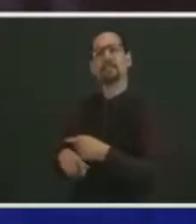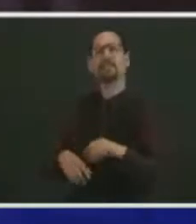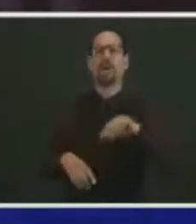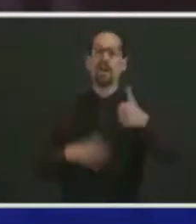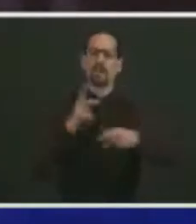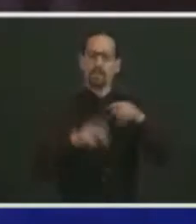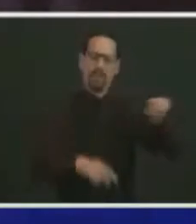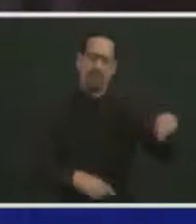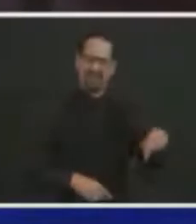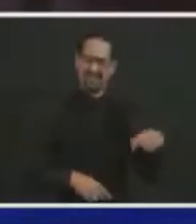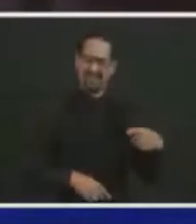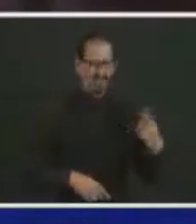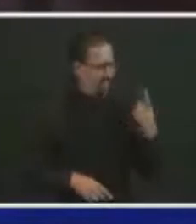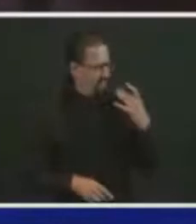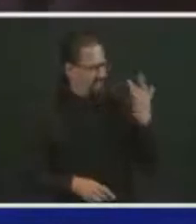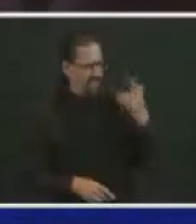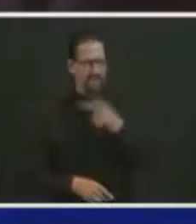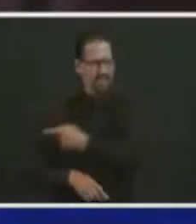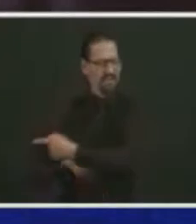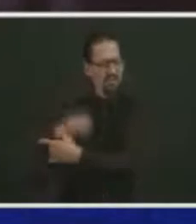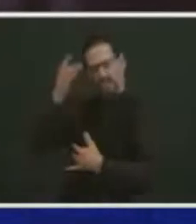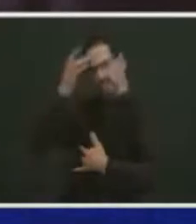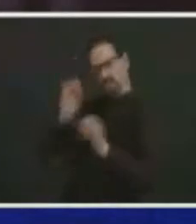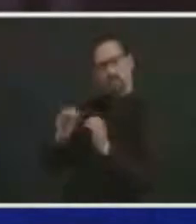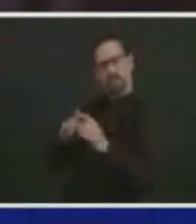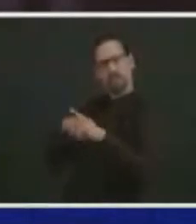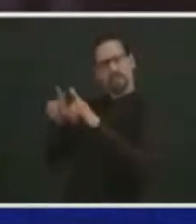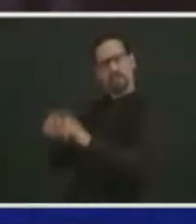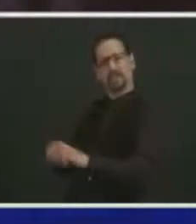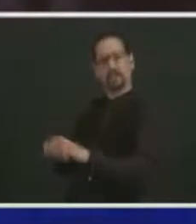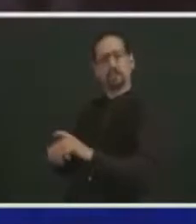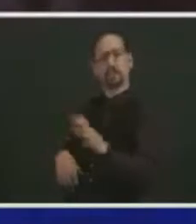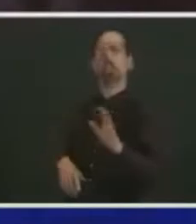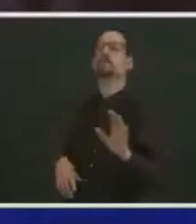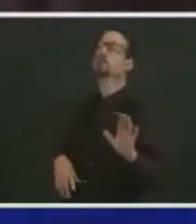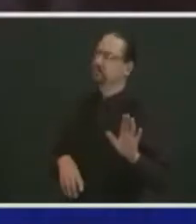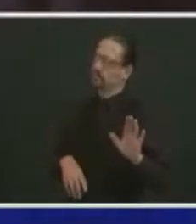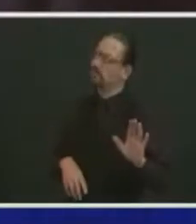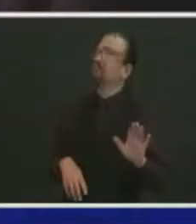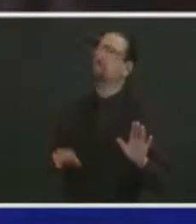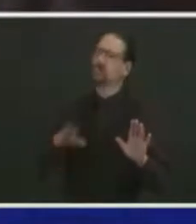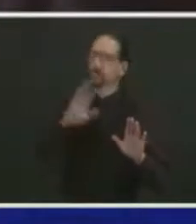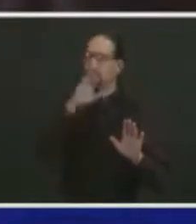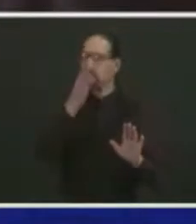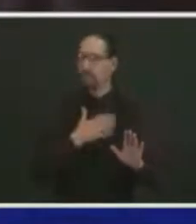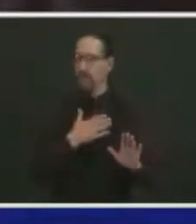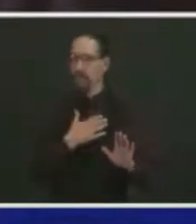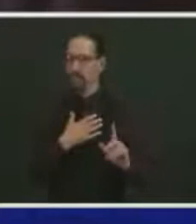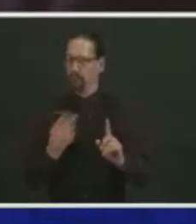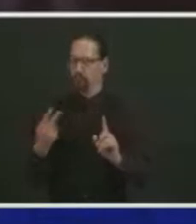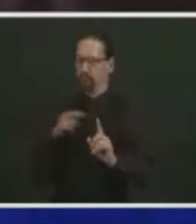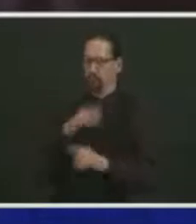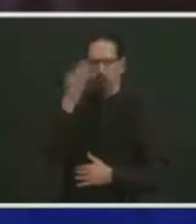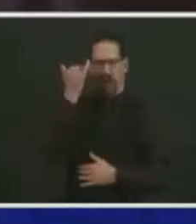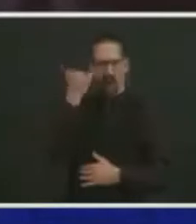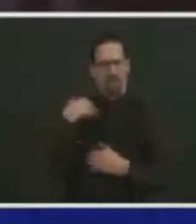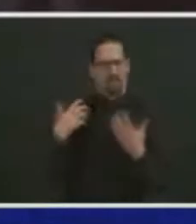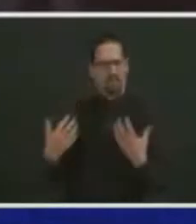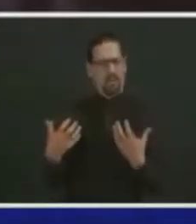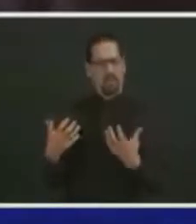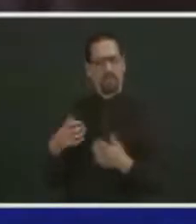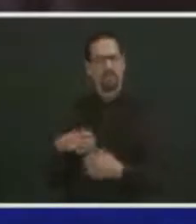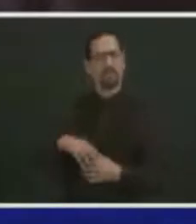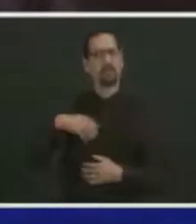Governor? Because let me say this, from my perspective, I never again want to have